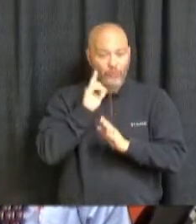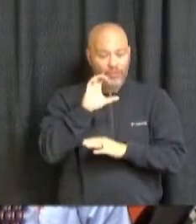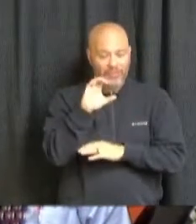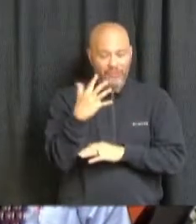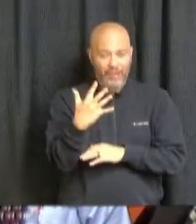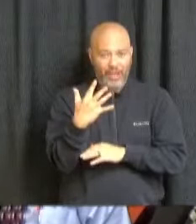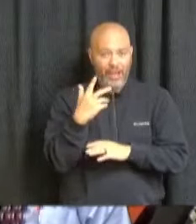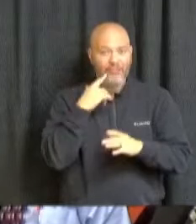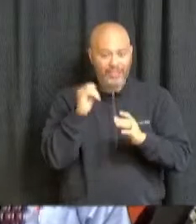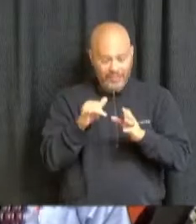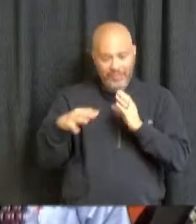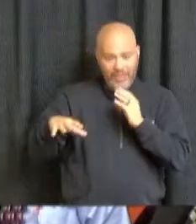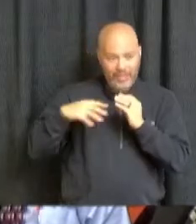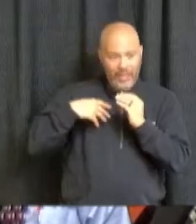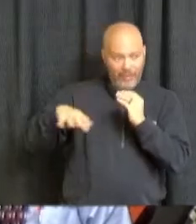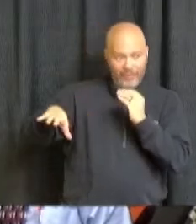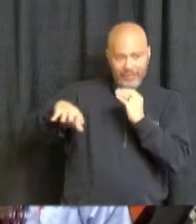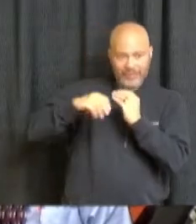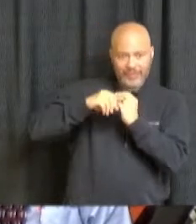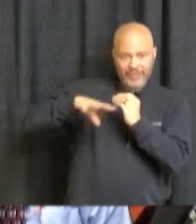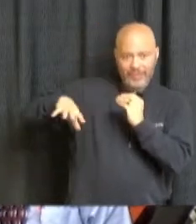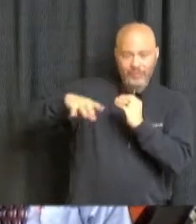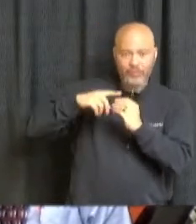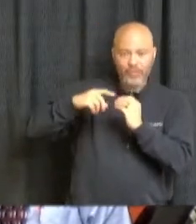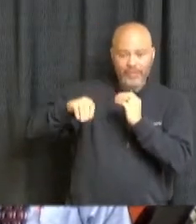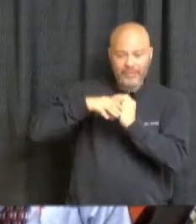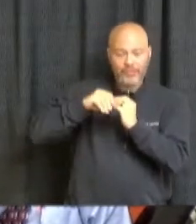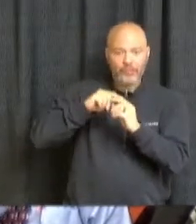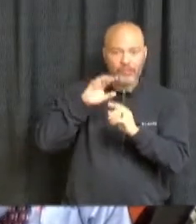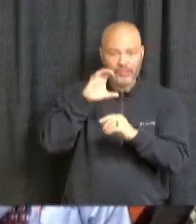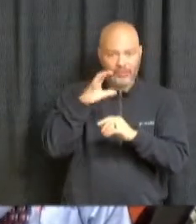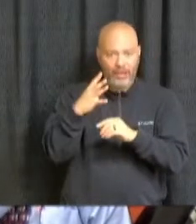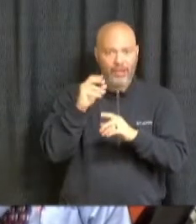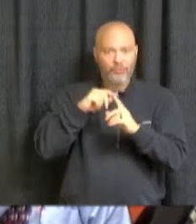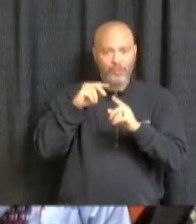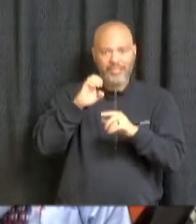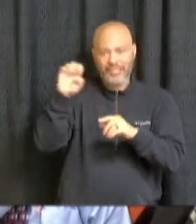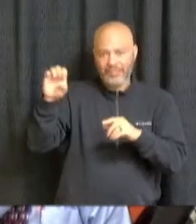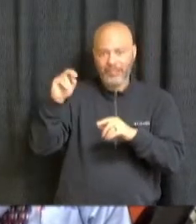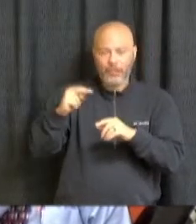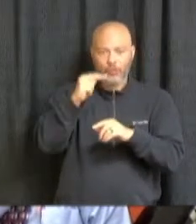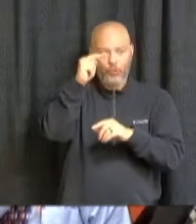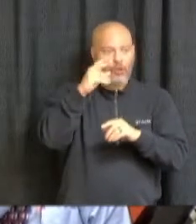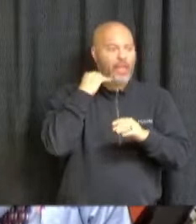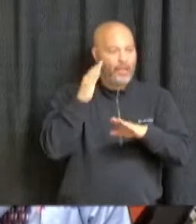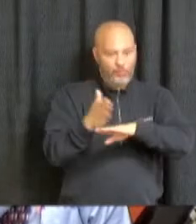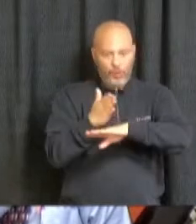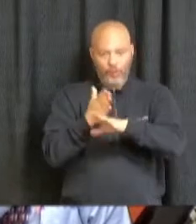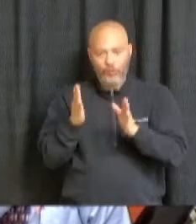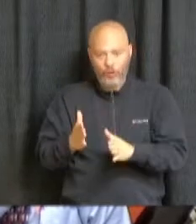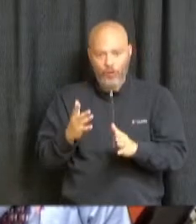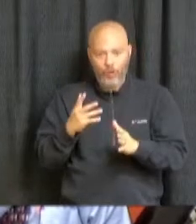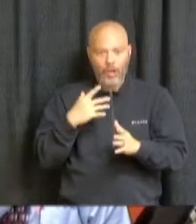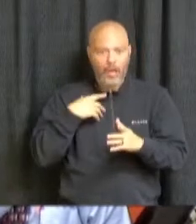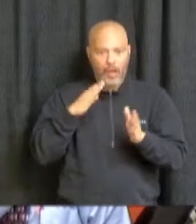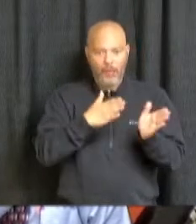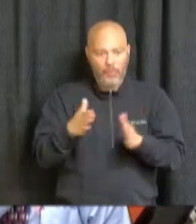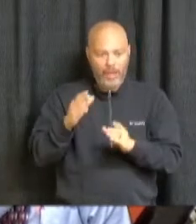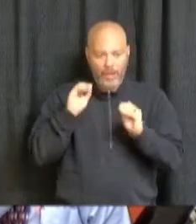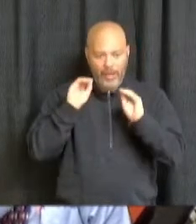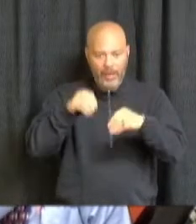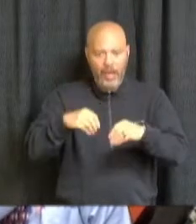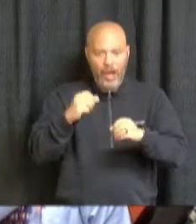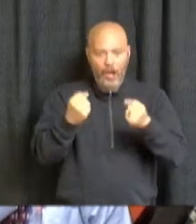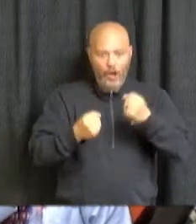It is an extension of the existing C5 to the east and to the north. And the developer's here tonight, and he is planning on putting a car